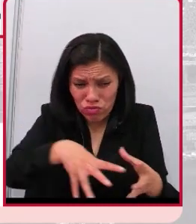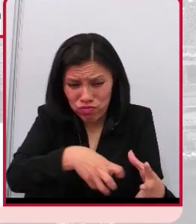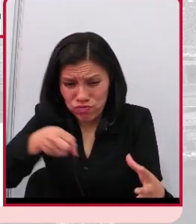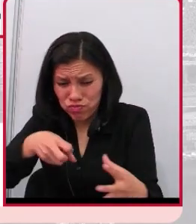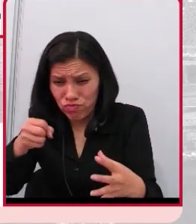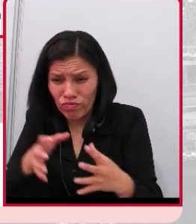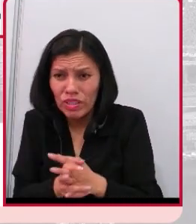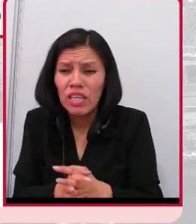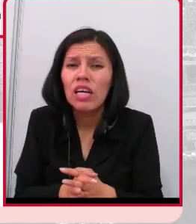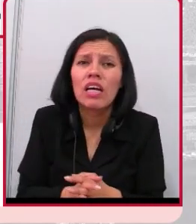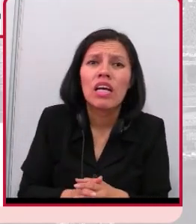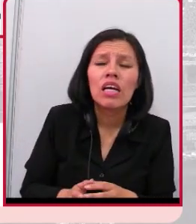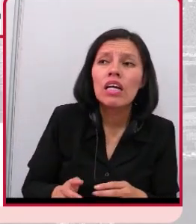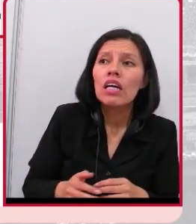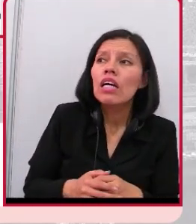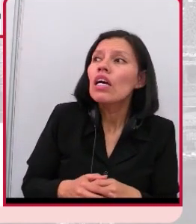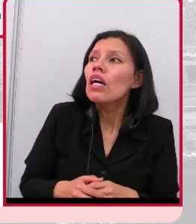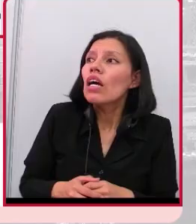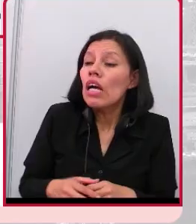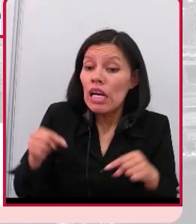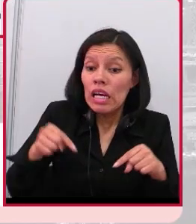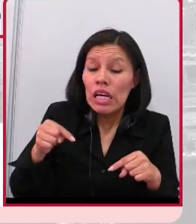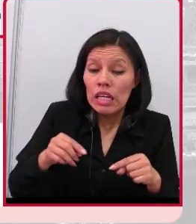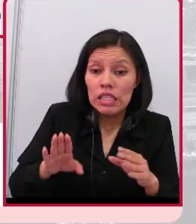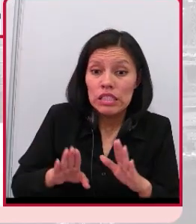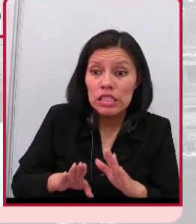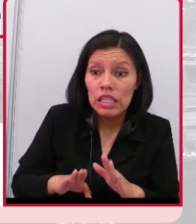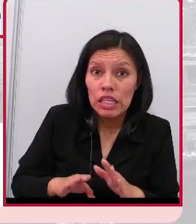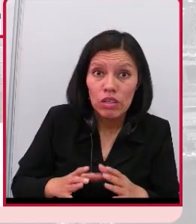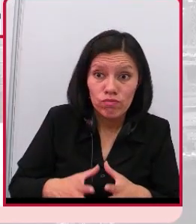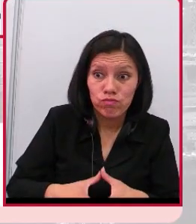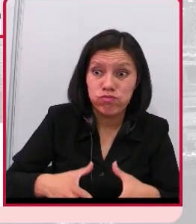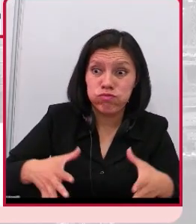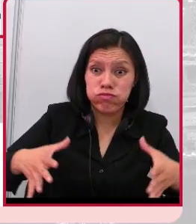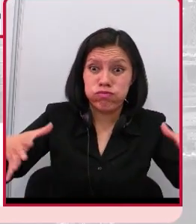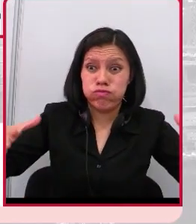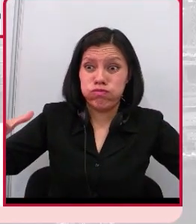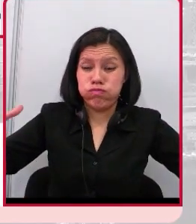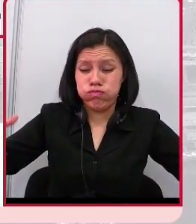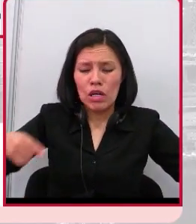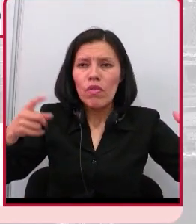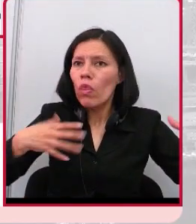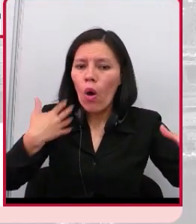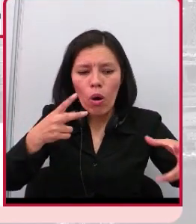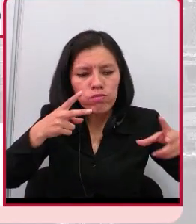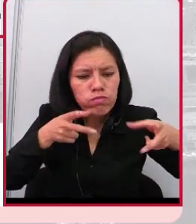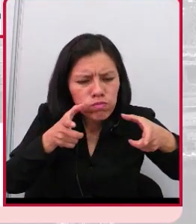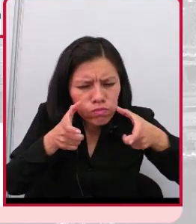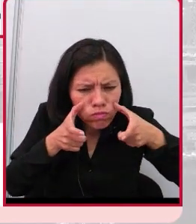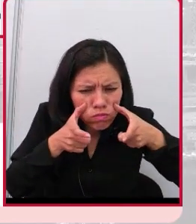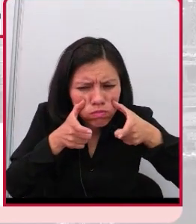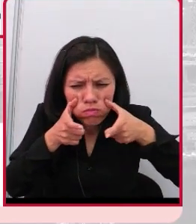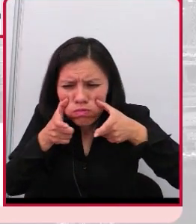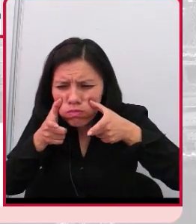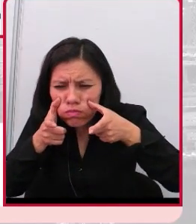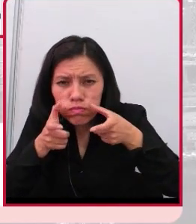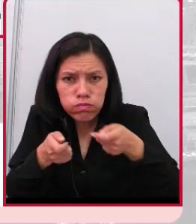and we have a positive increase. This increase has been constantly